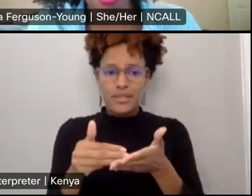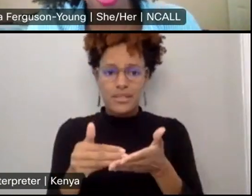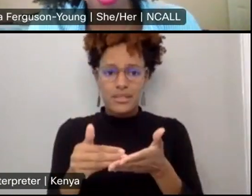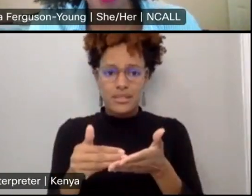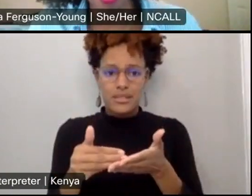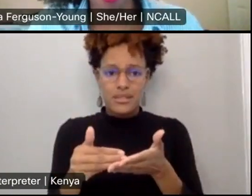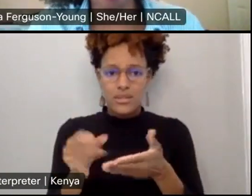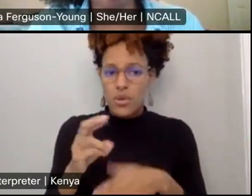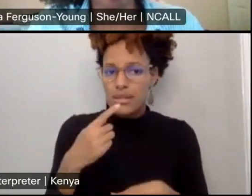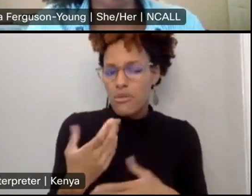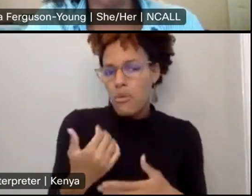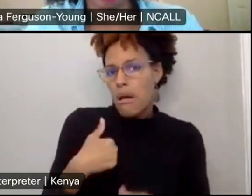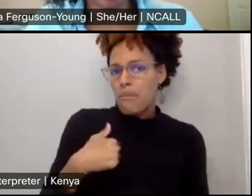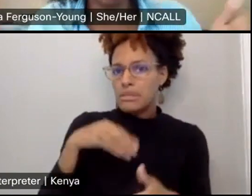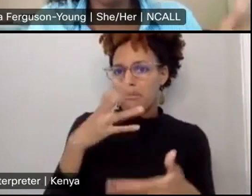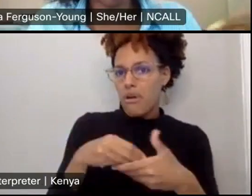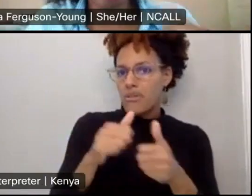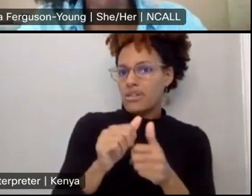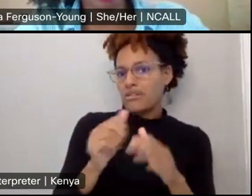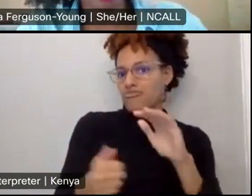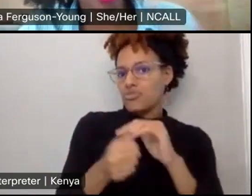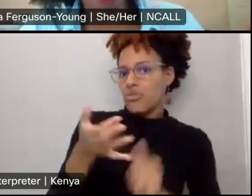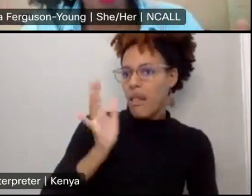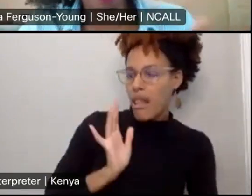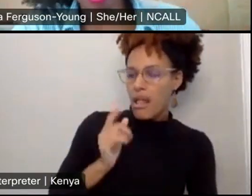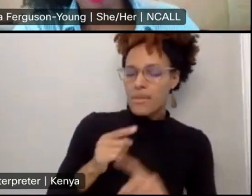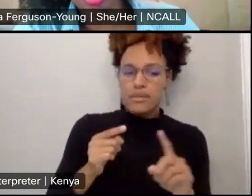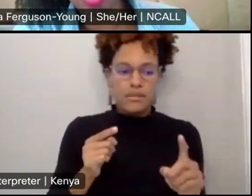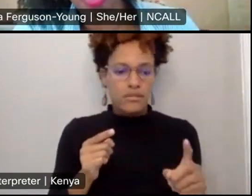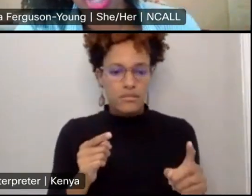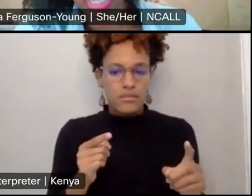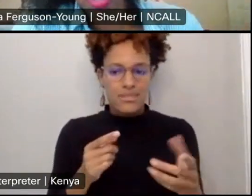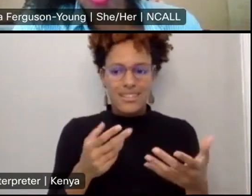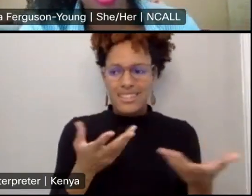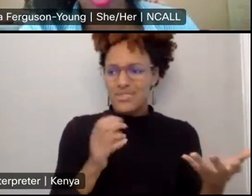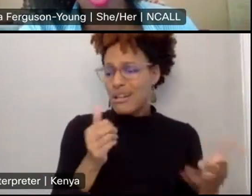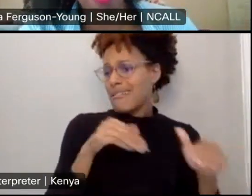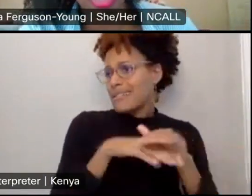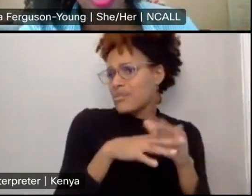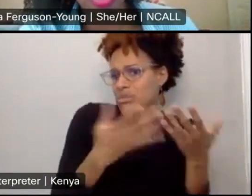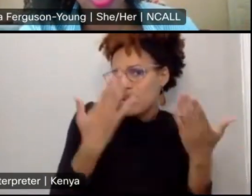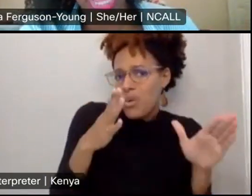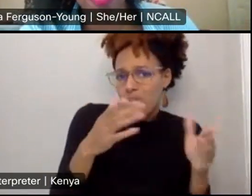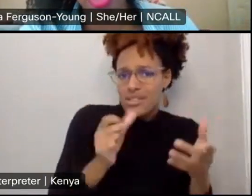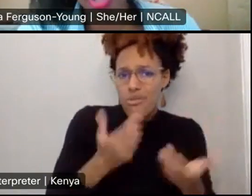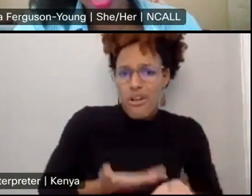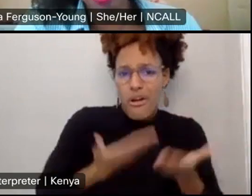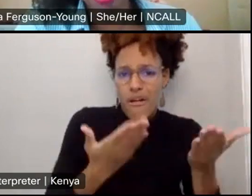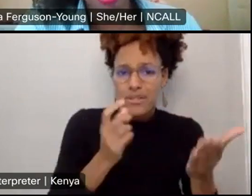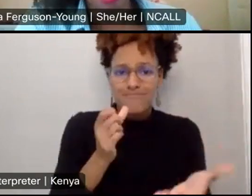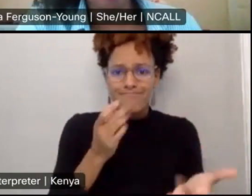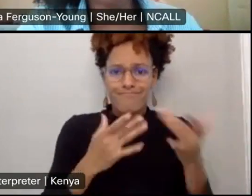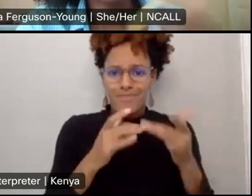shelter years ago, we just weren't, just things we just weren't accessible for. Like, we just don't offer that. We just don't have it.